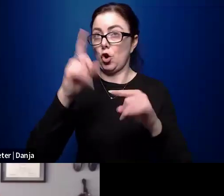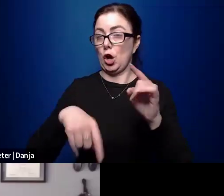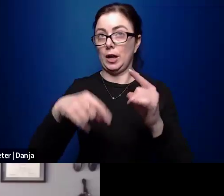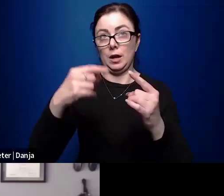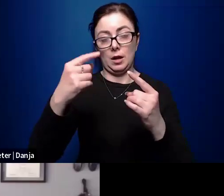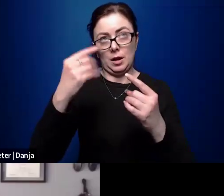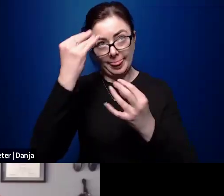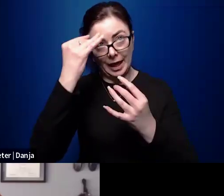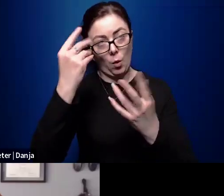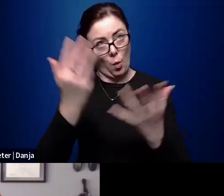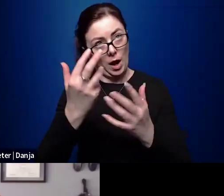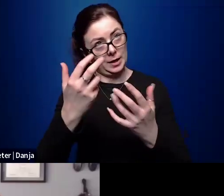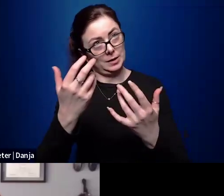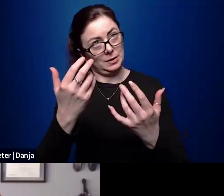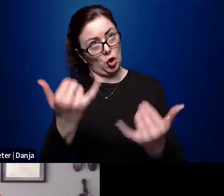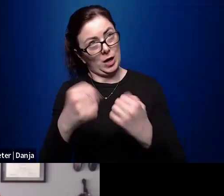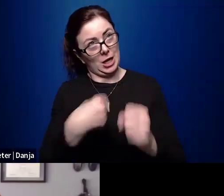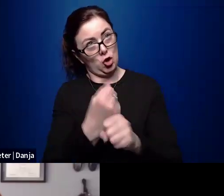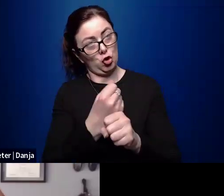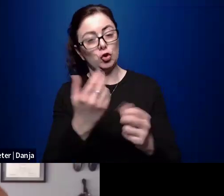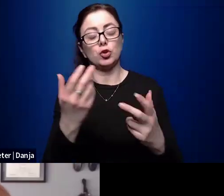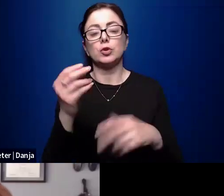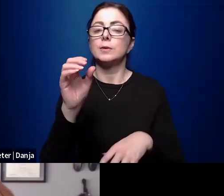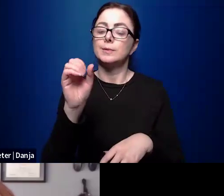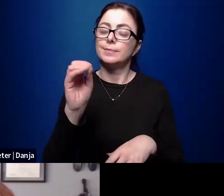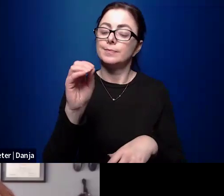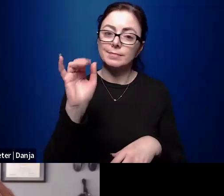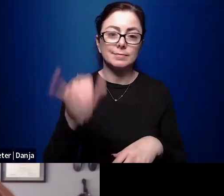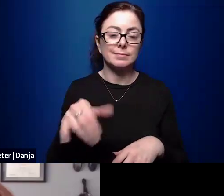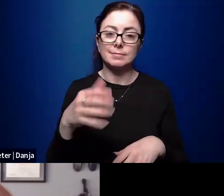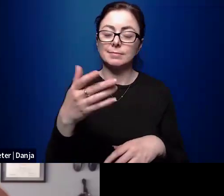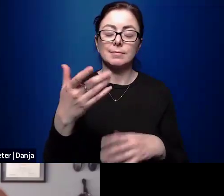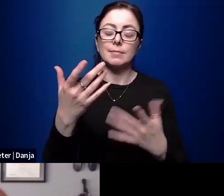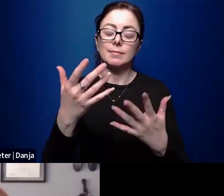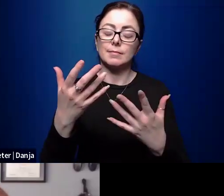said, I just wanted to shed a little light on the importance of HCBS waivers.